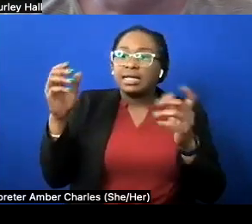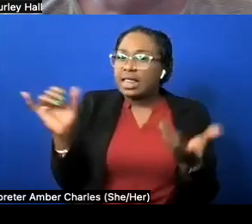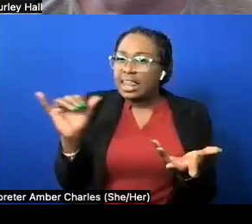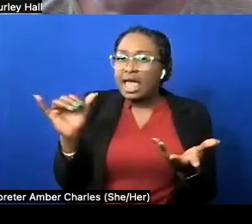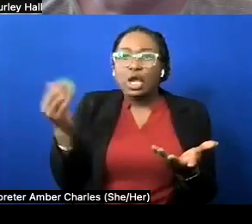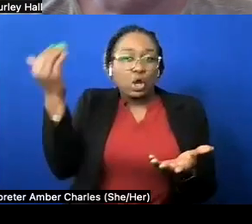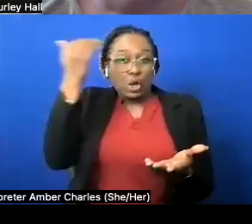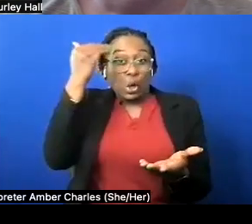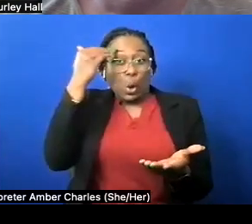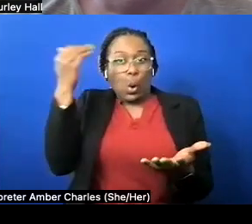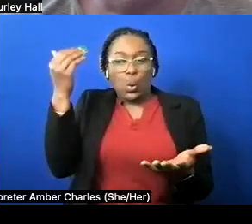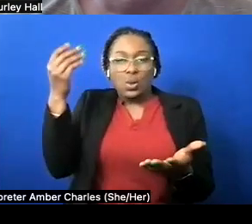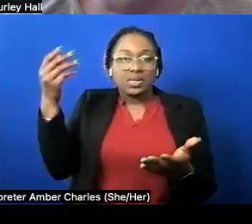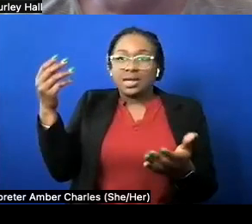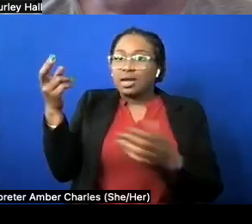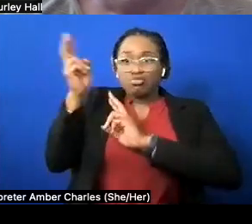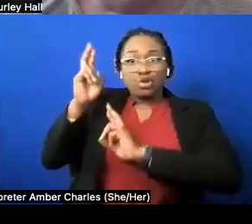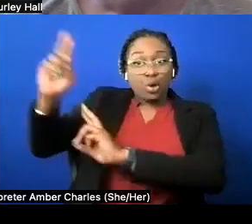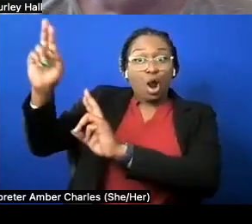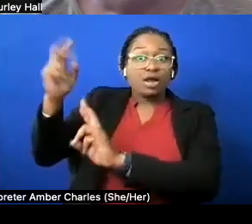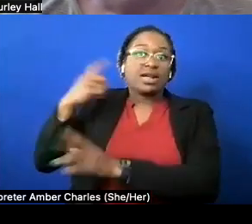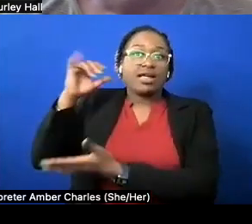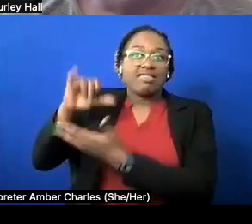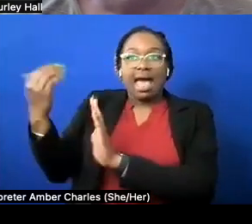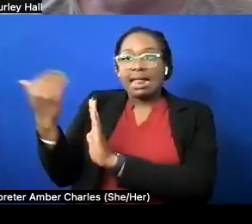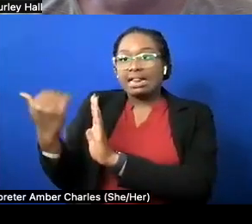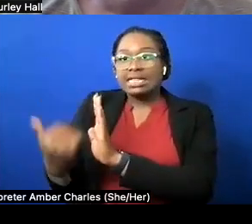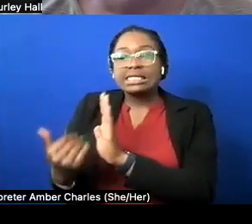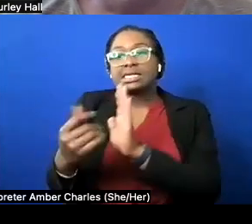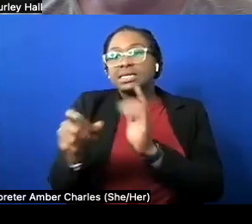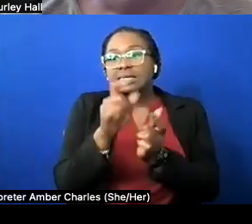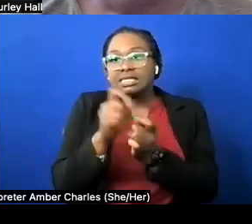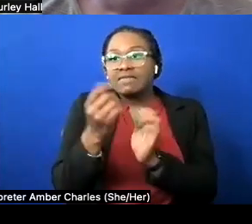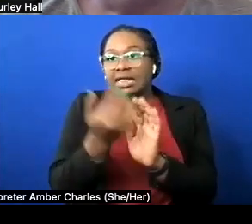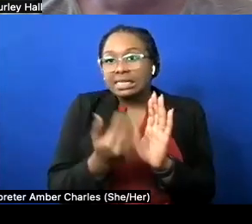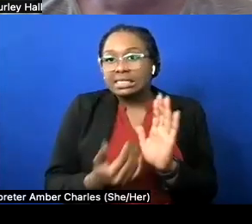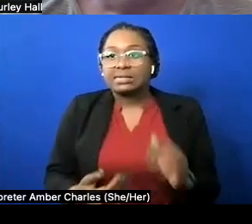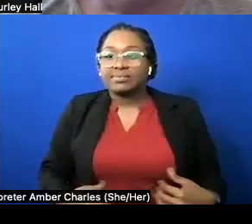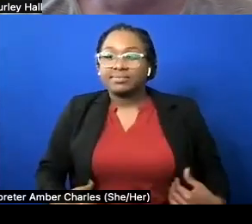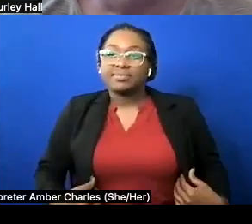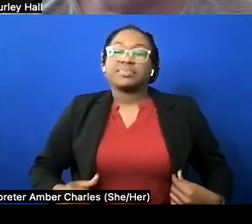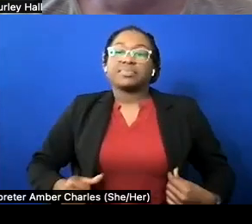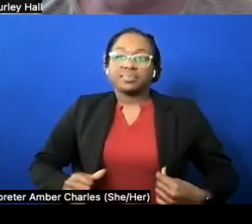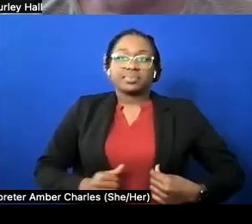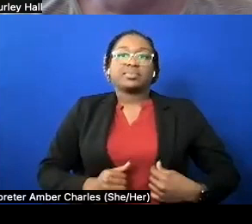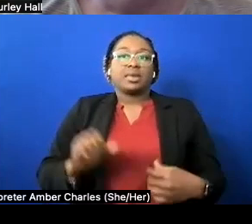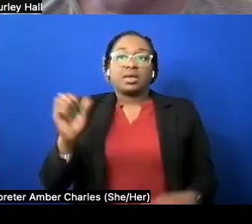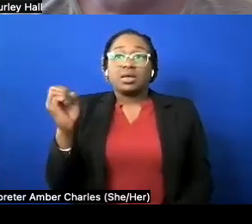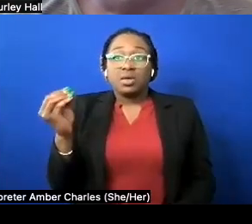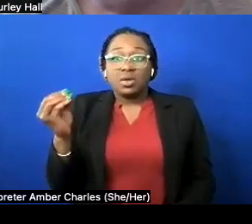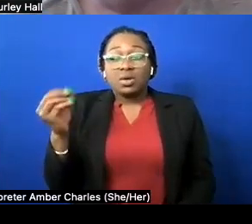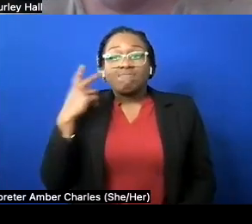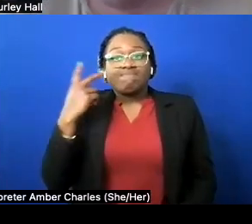known and regarded on this list and that list. And so in